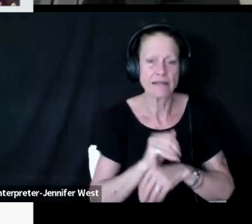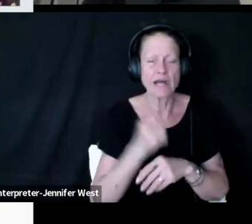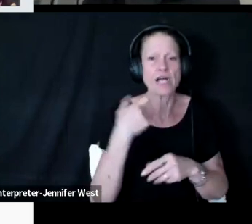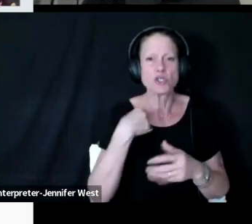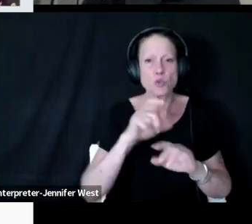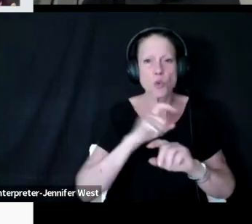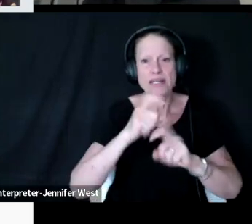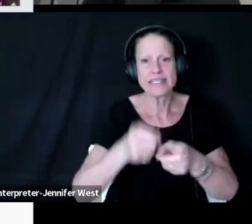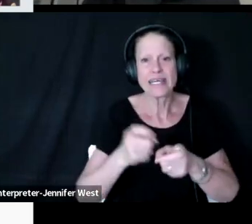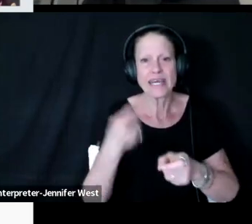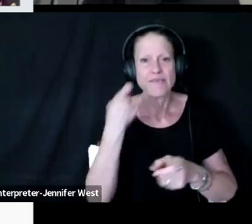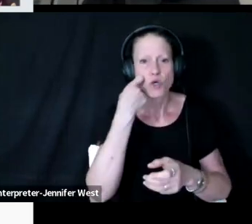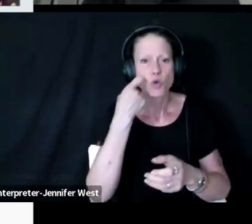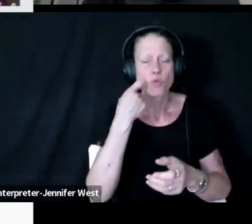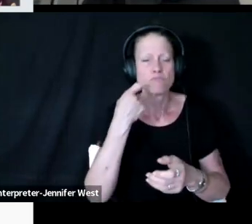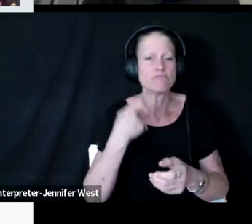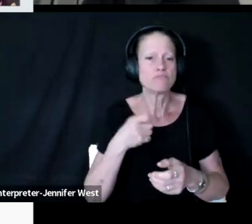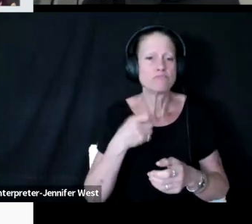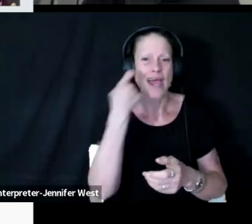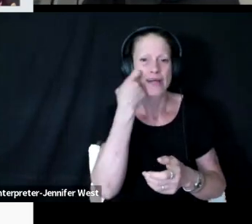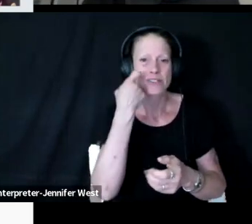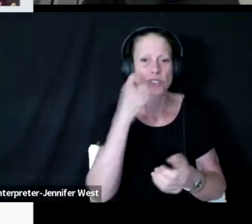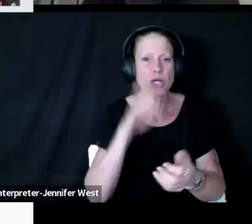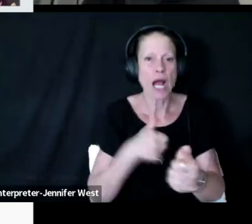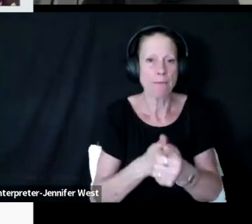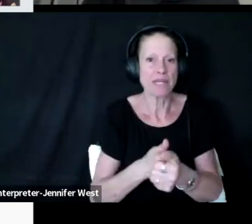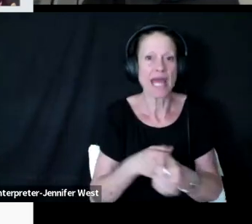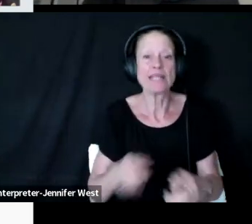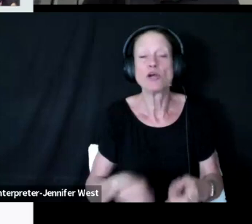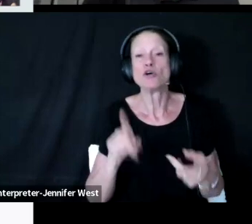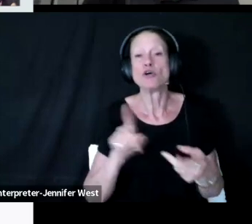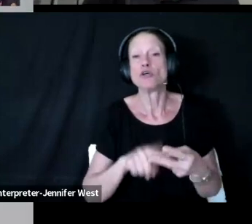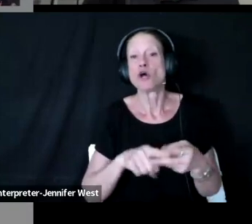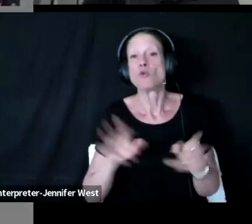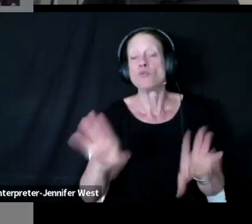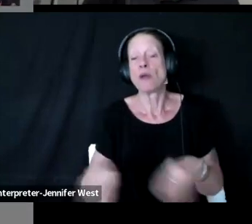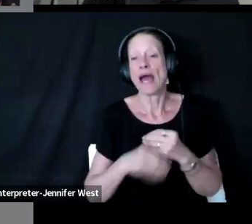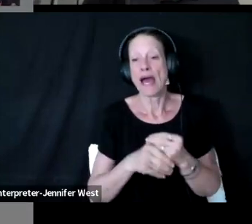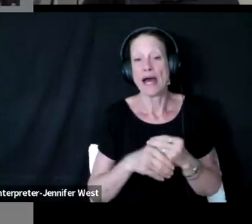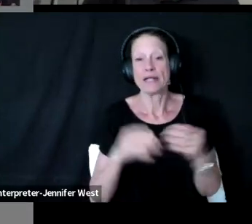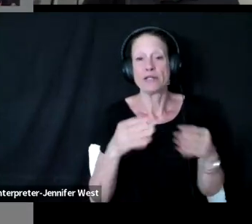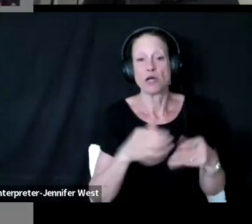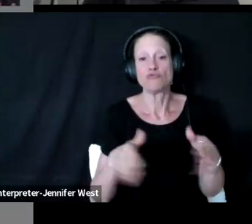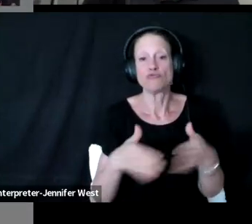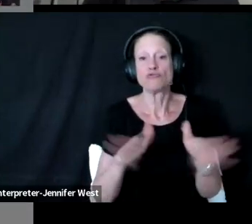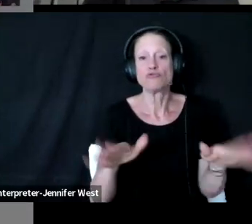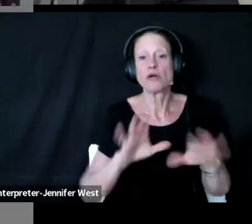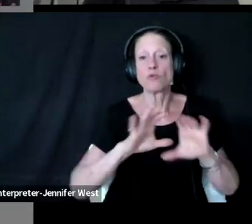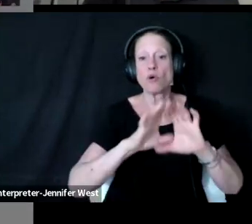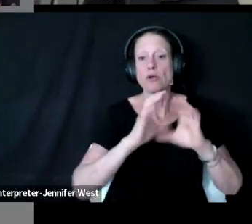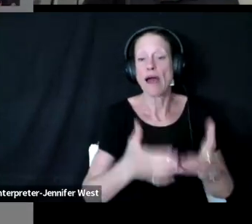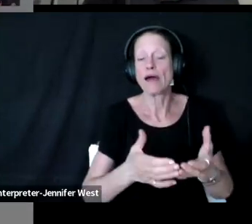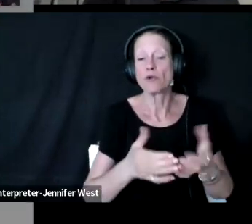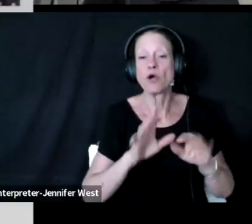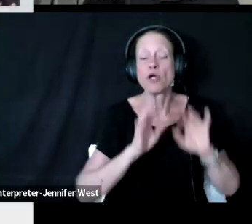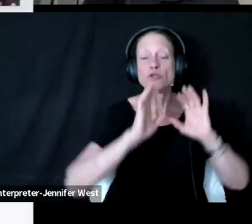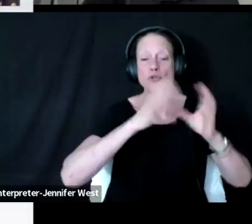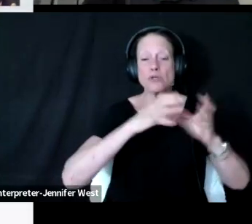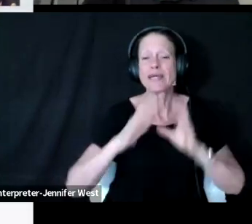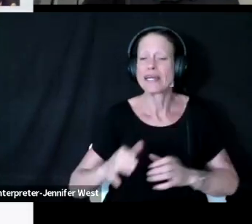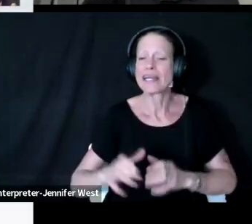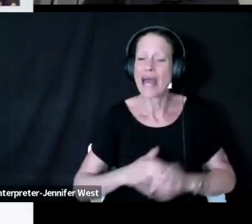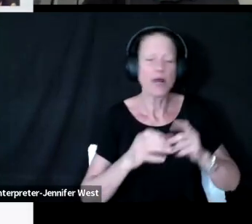Here, where it says general update, first of all, you can add a new general category. So you can categorize anything you'd like